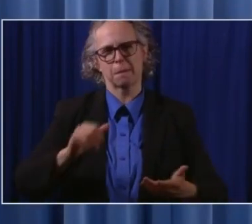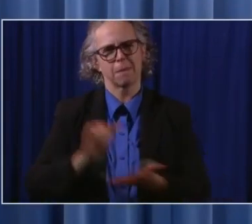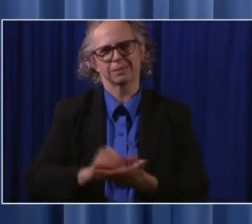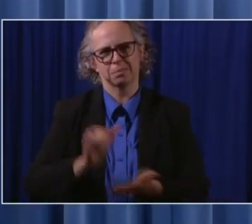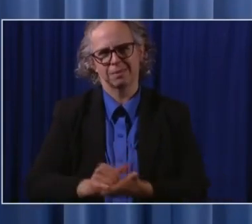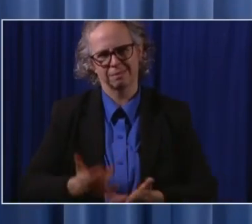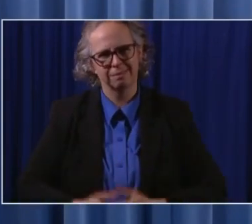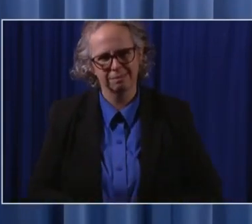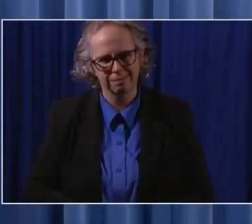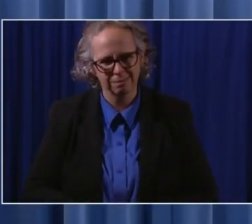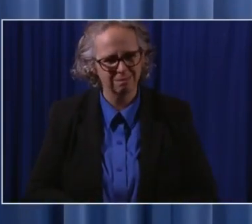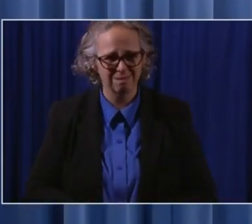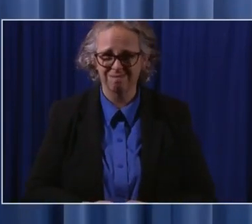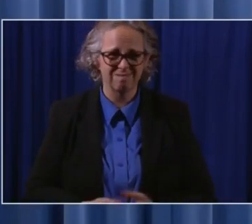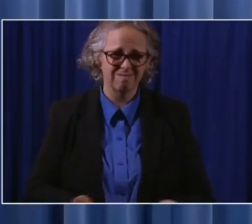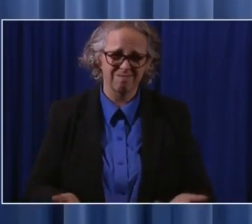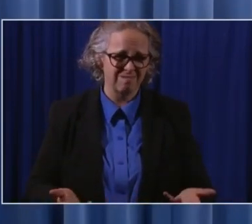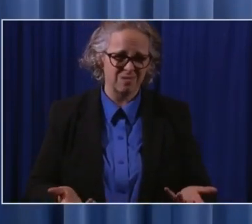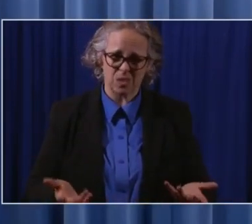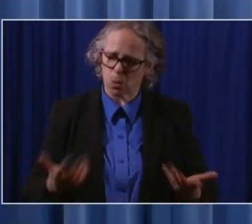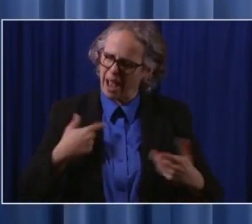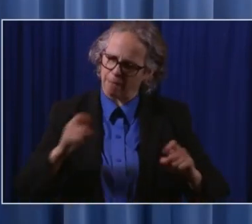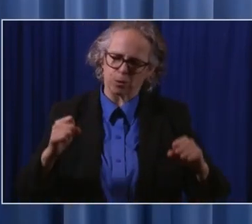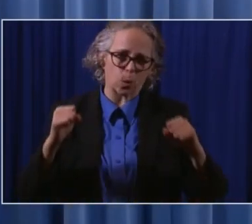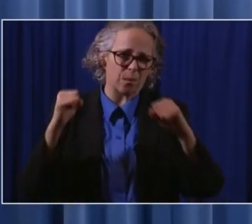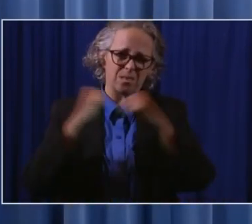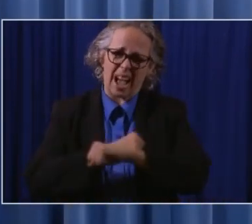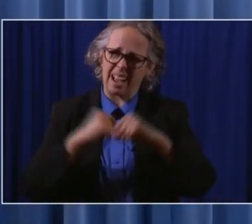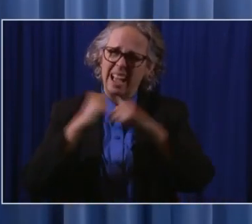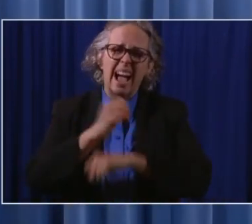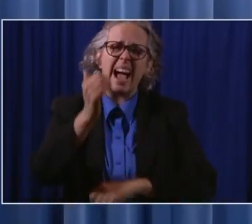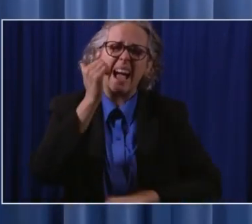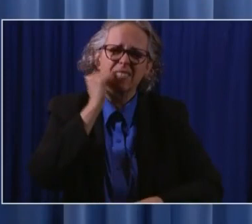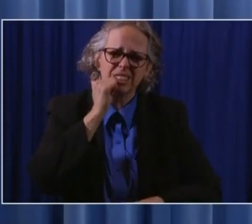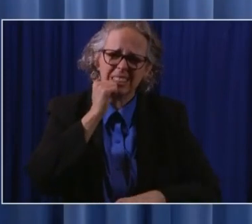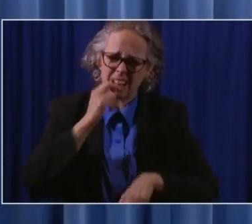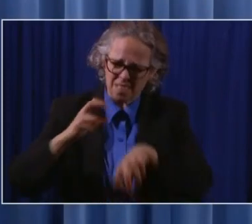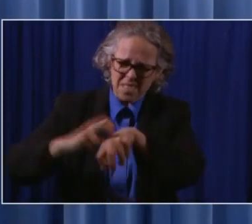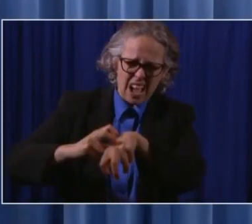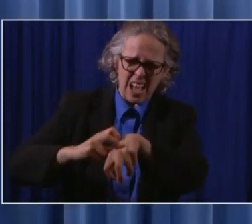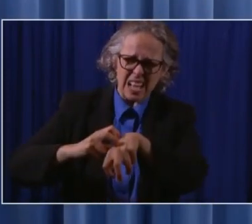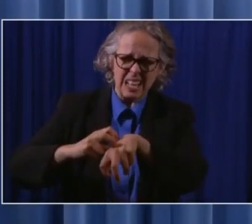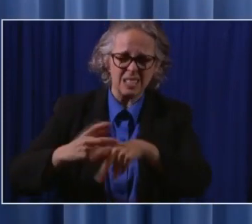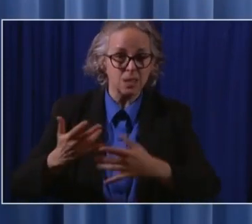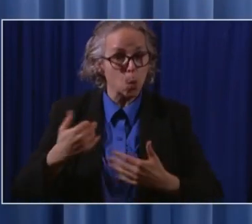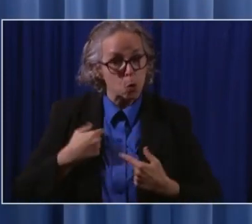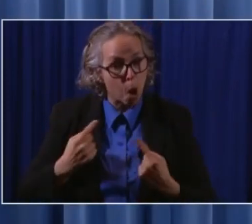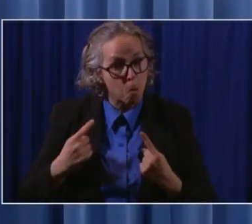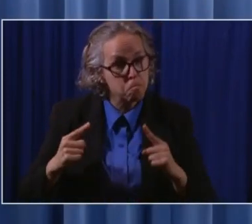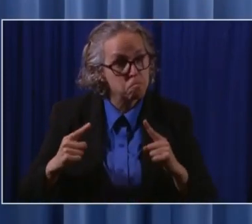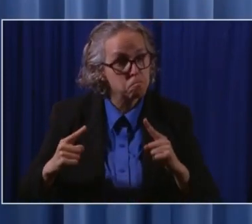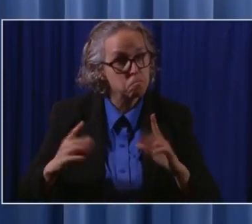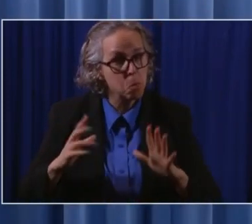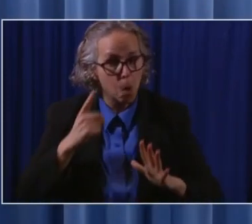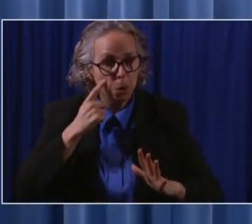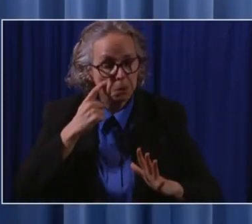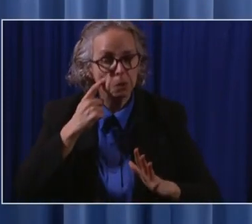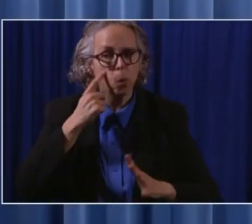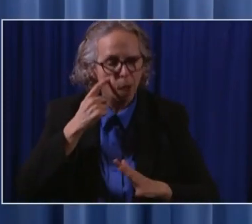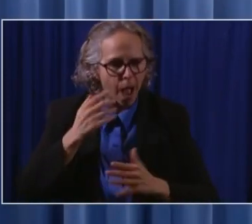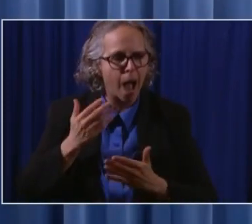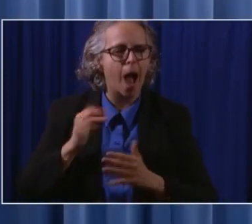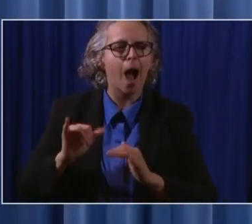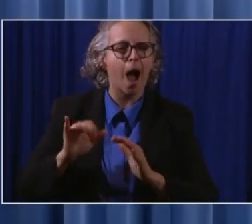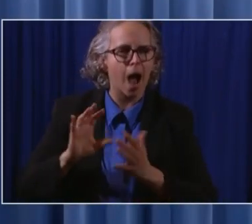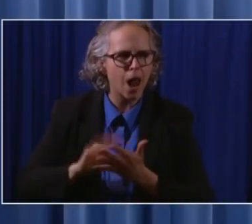besides just fight this thing every day. And we've seen success. We saw success. We saw some success beginning in our